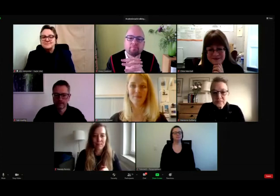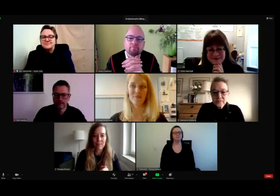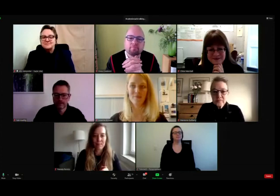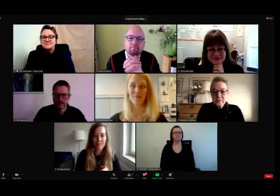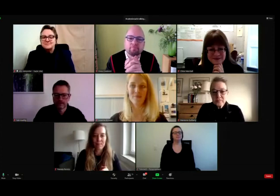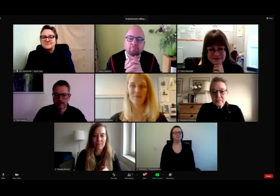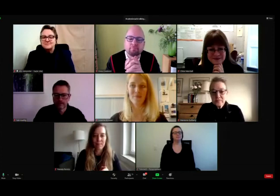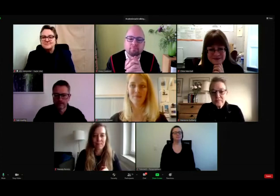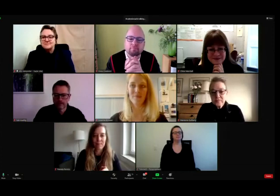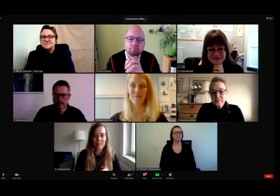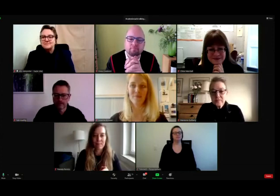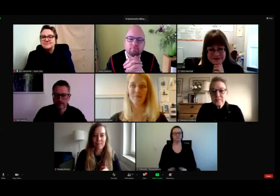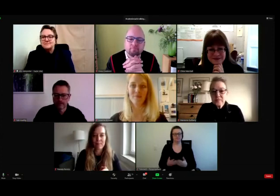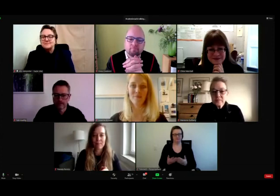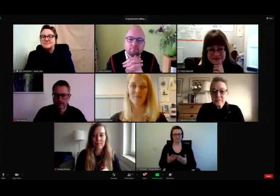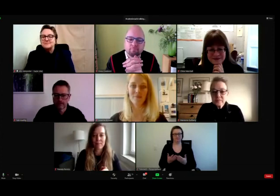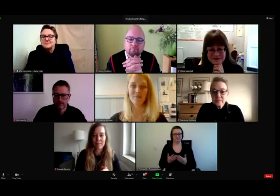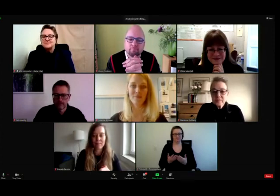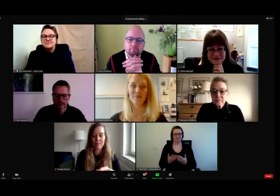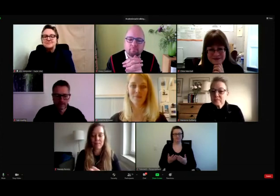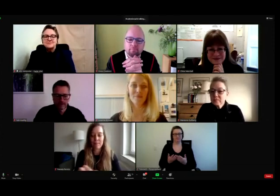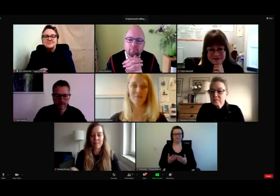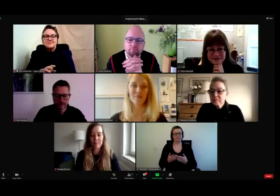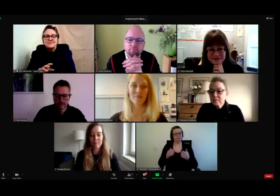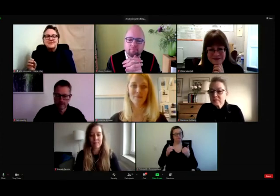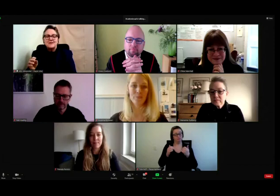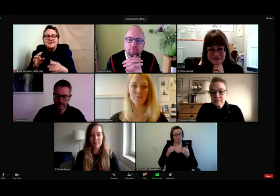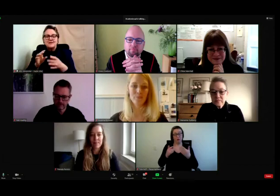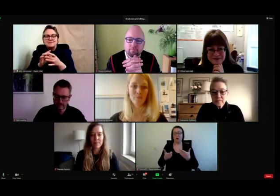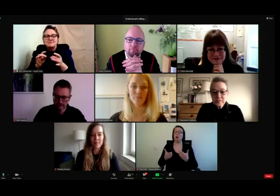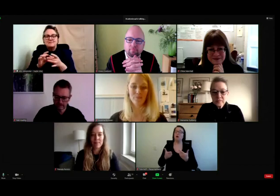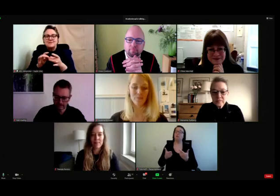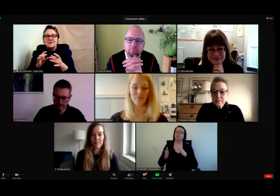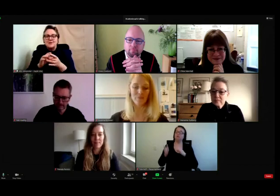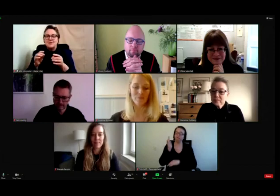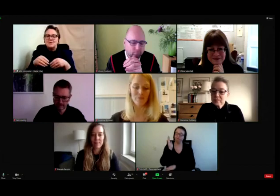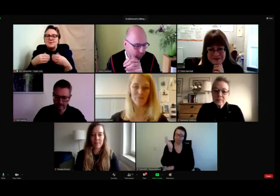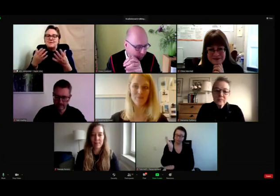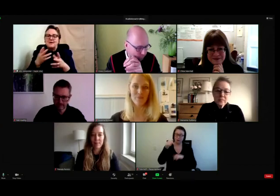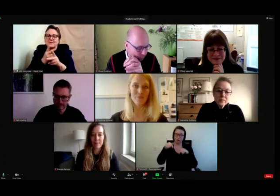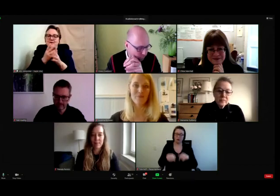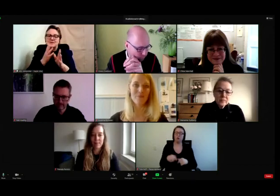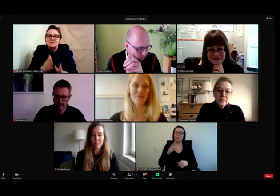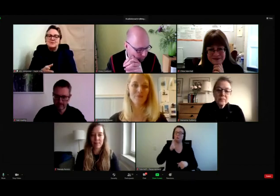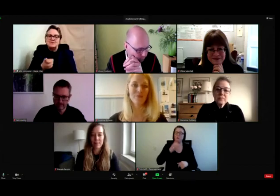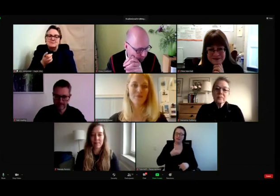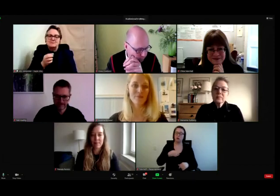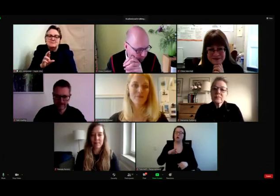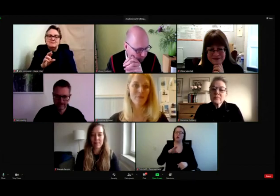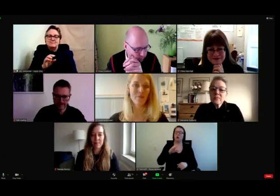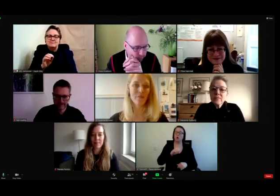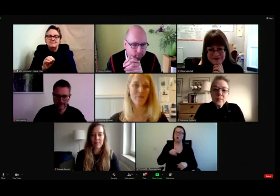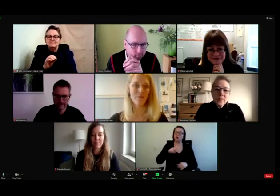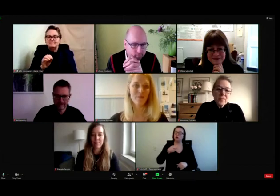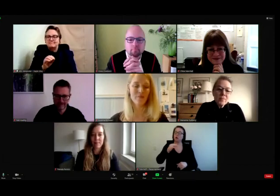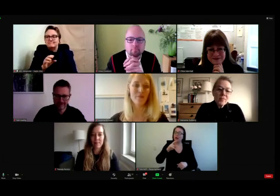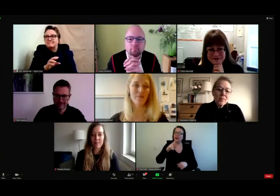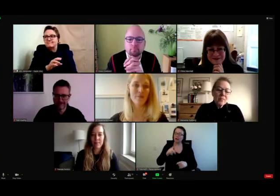The eulogy will be delivered by Professor Ojurek and by Dr. Brouwer.